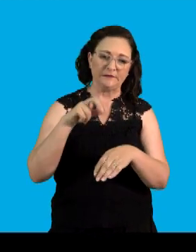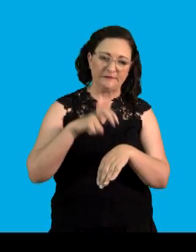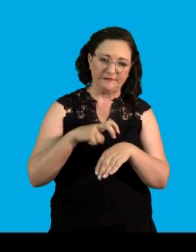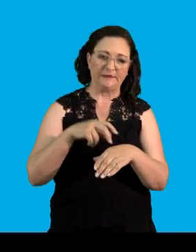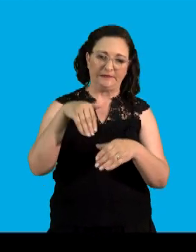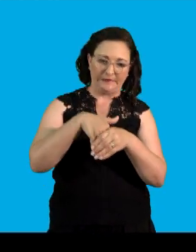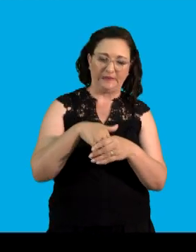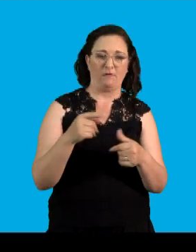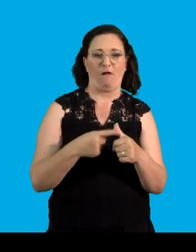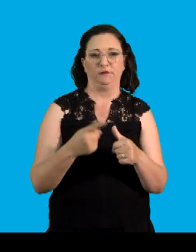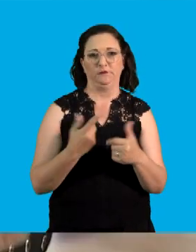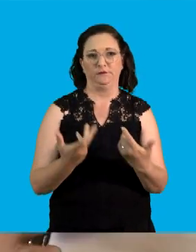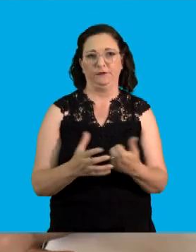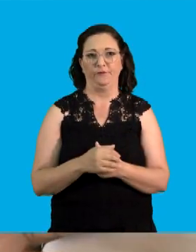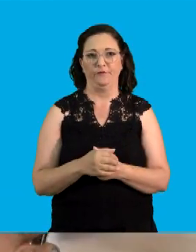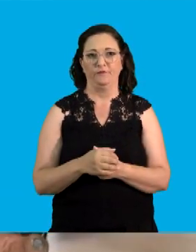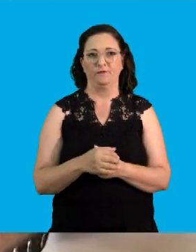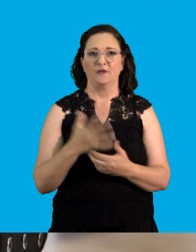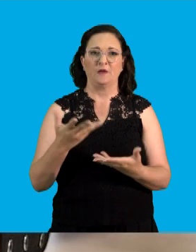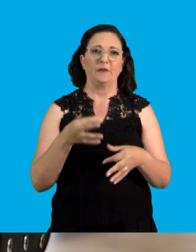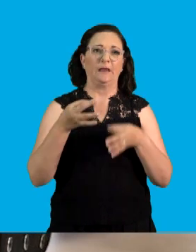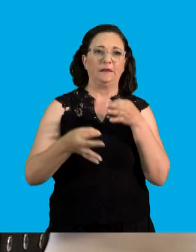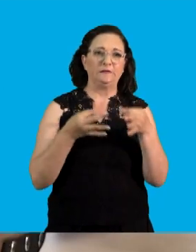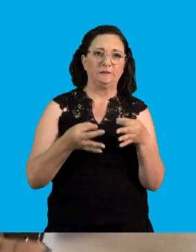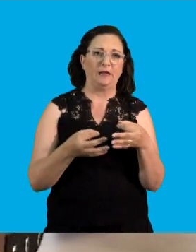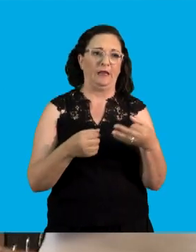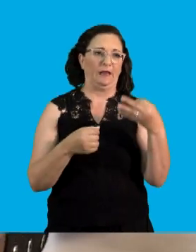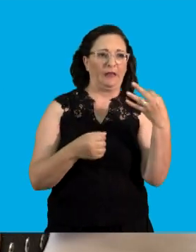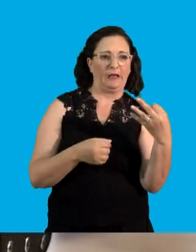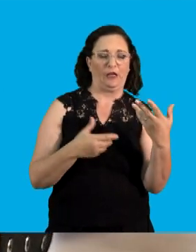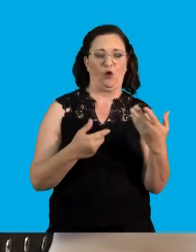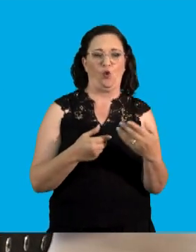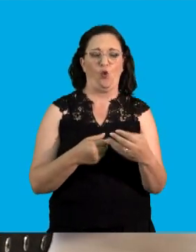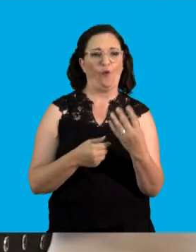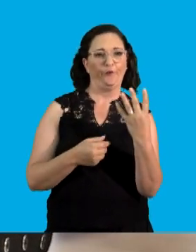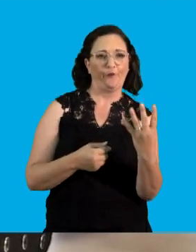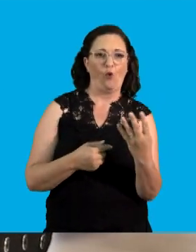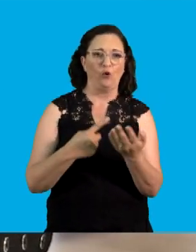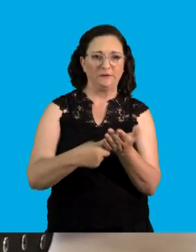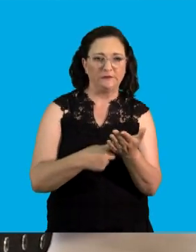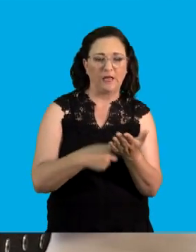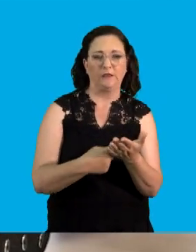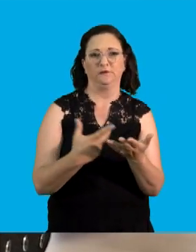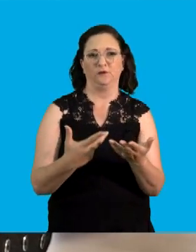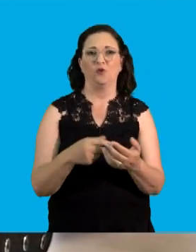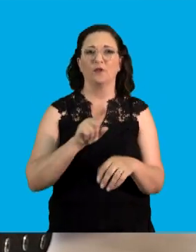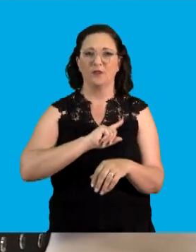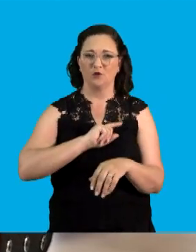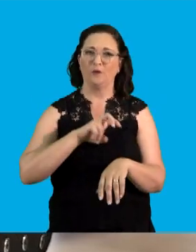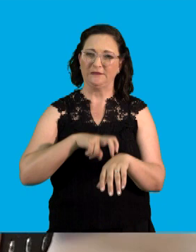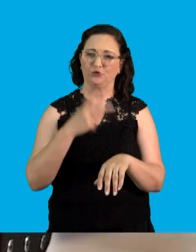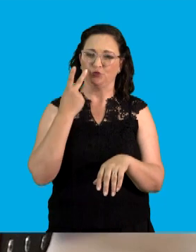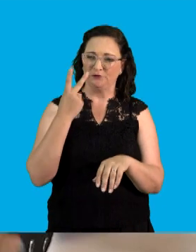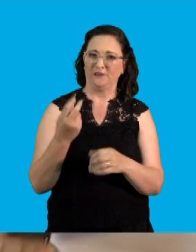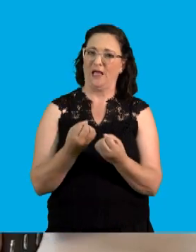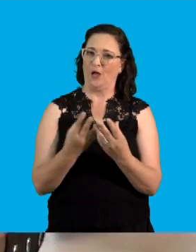question. Remember when I said to you, when they say explain 3, discuss 4 factors. So you need to look at those, and so that